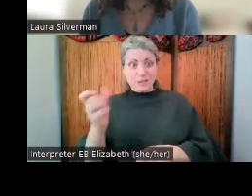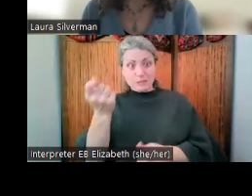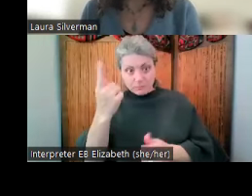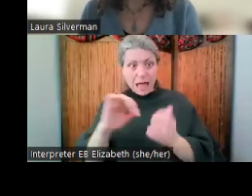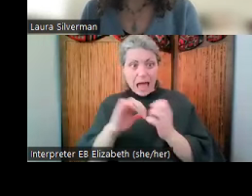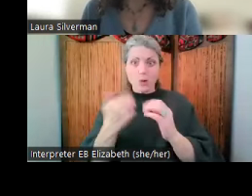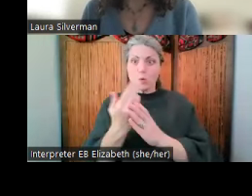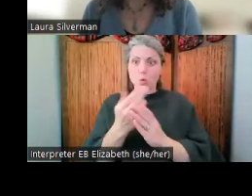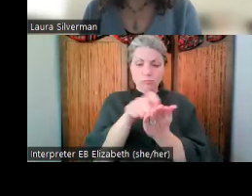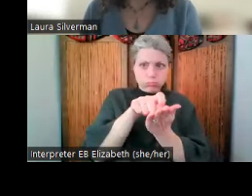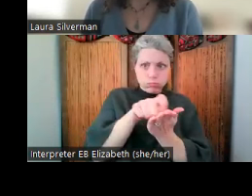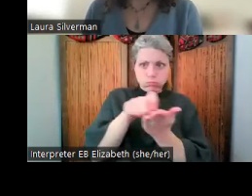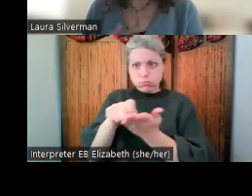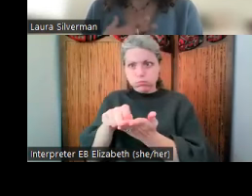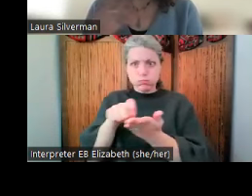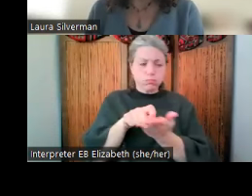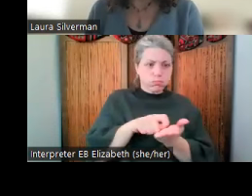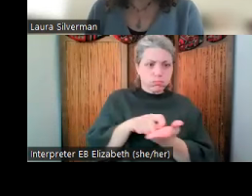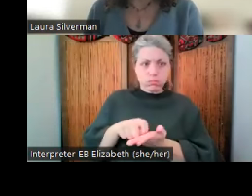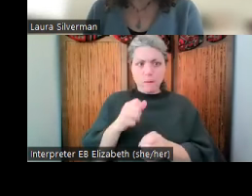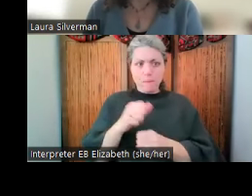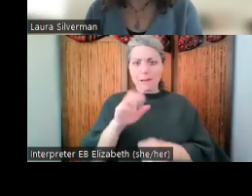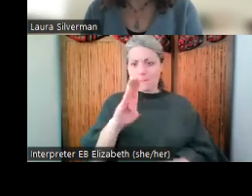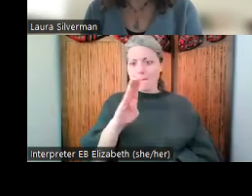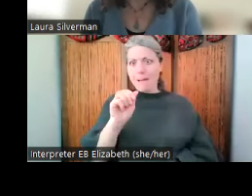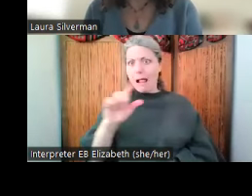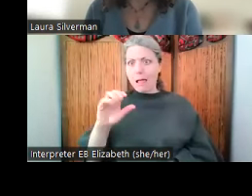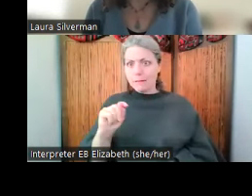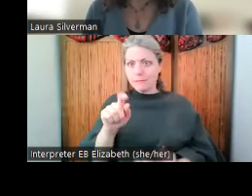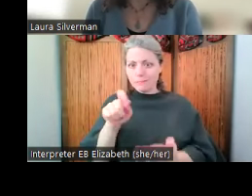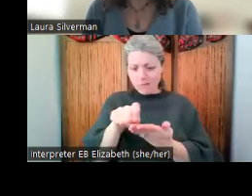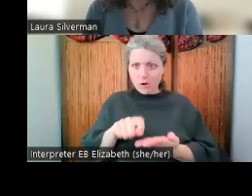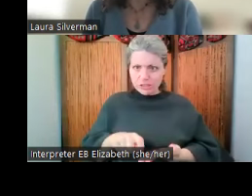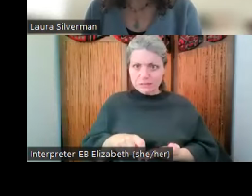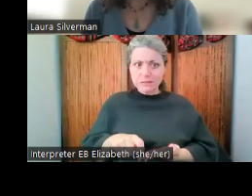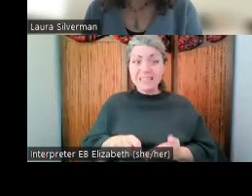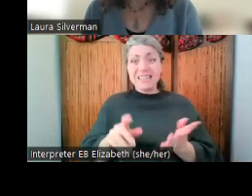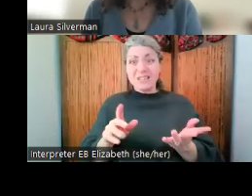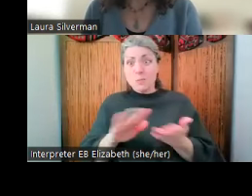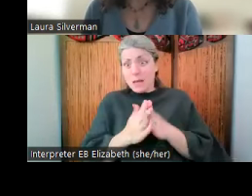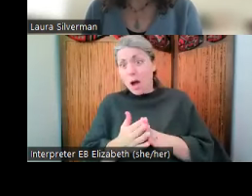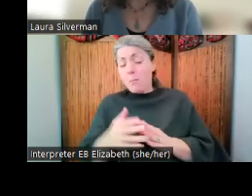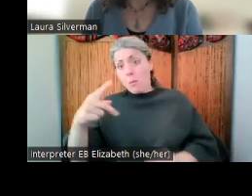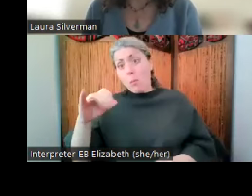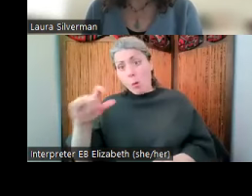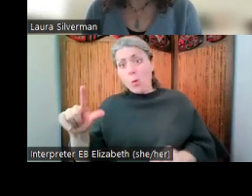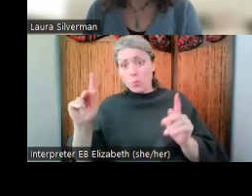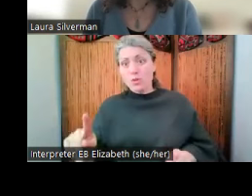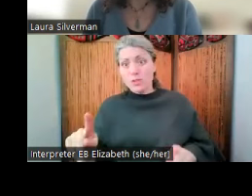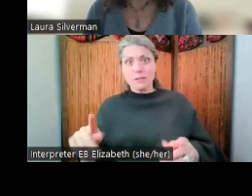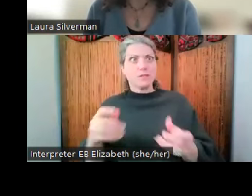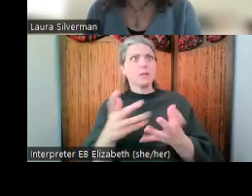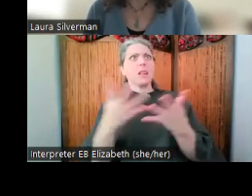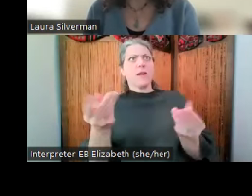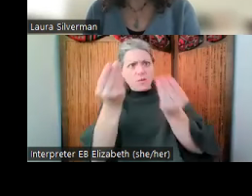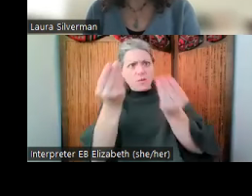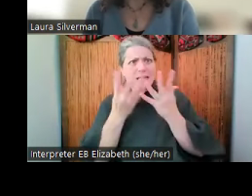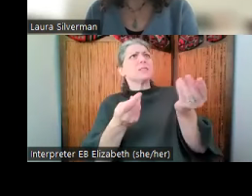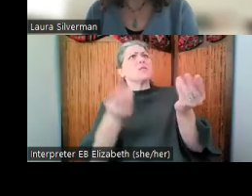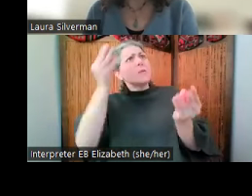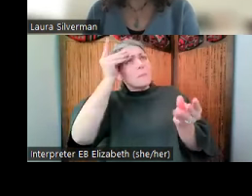training. However, just to become a poll worker, there's a lot to learn and remember. And so some of this information gets